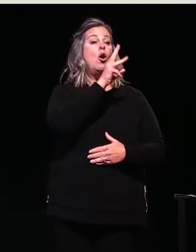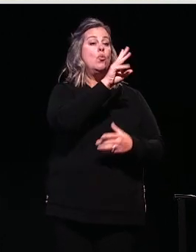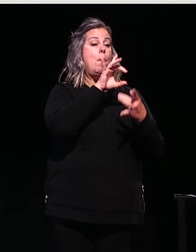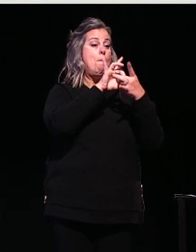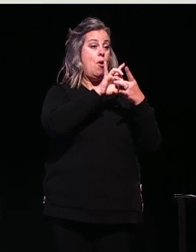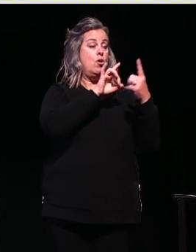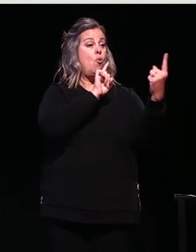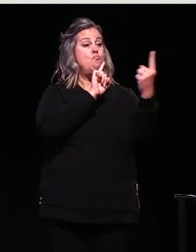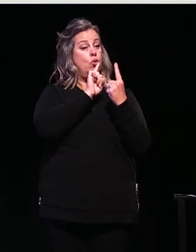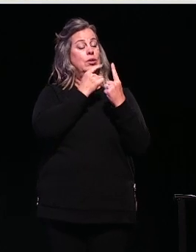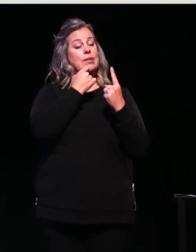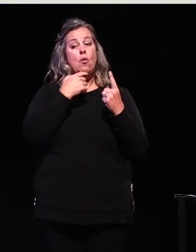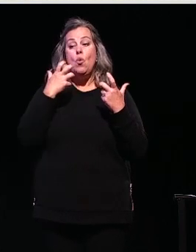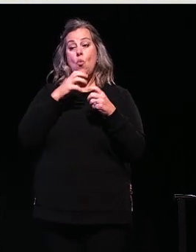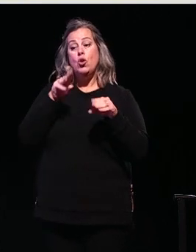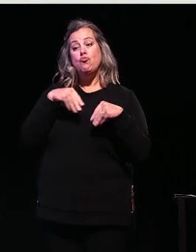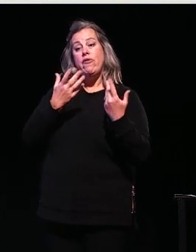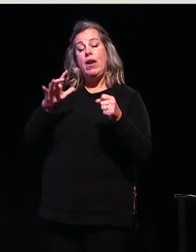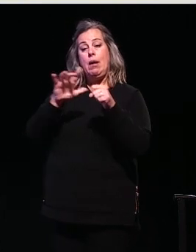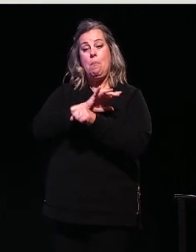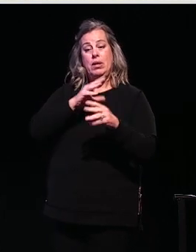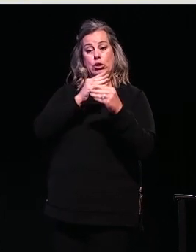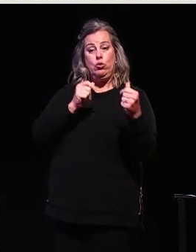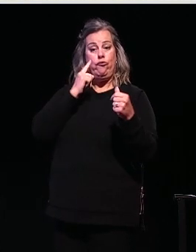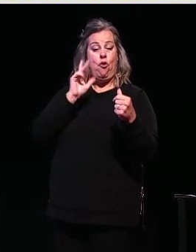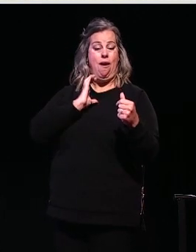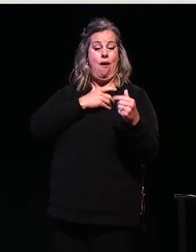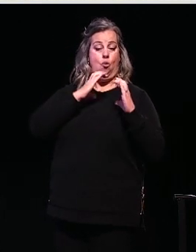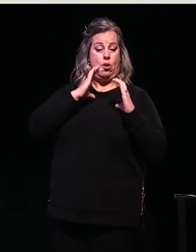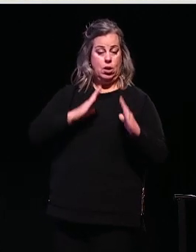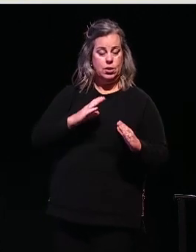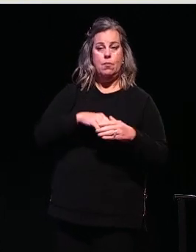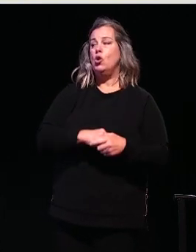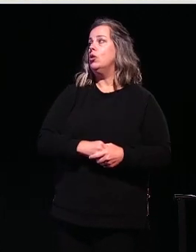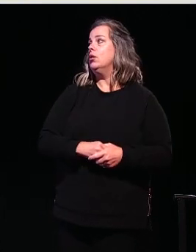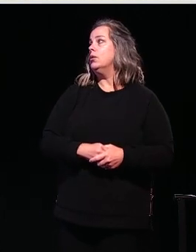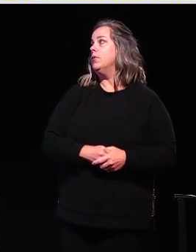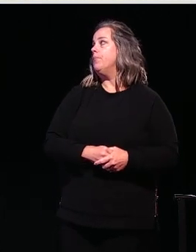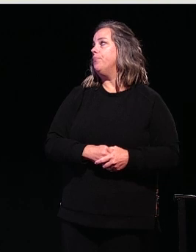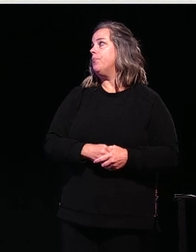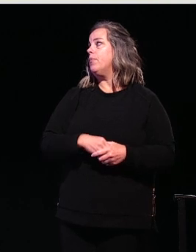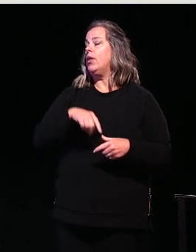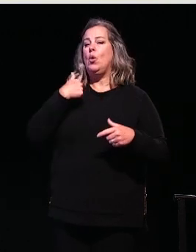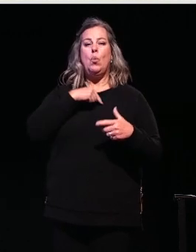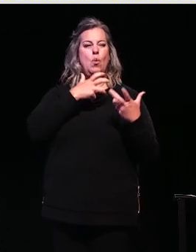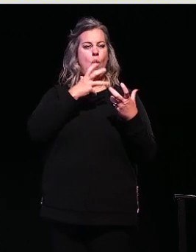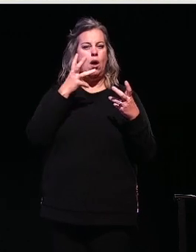said, we want to offer a complete solution to our customers. We sell hardware. Hardware's hard. It's capital intensive. Margins are thin. We want a